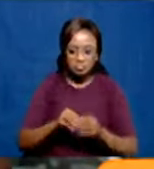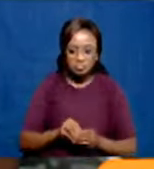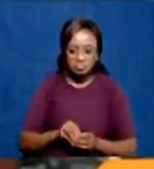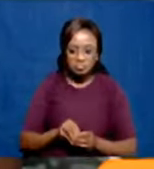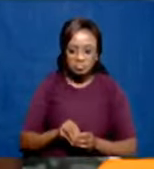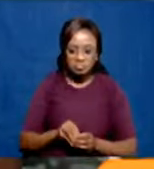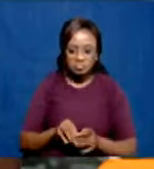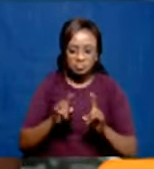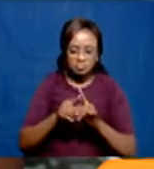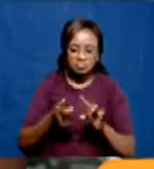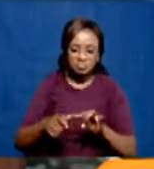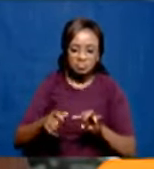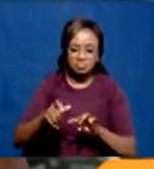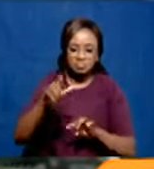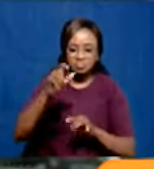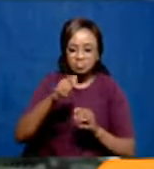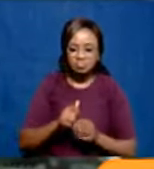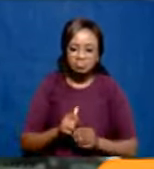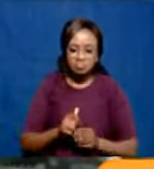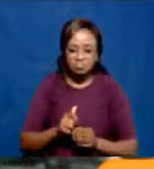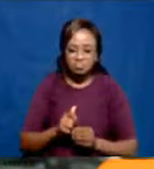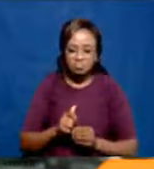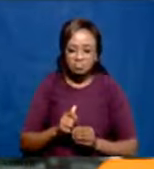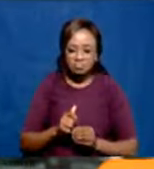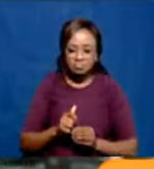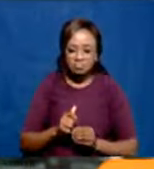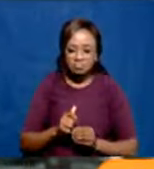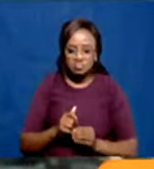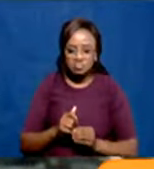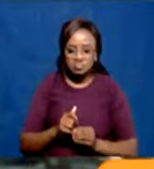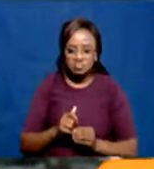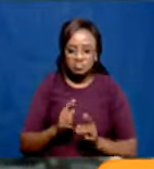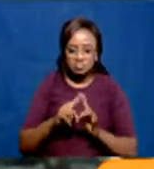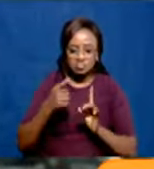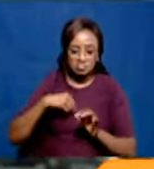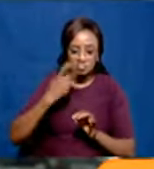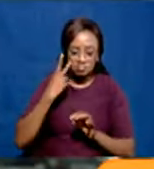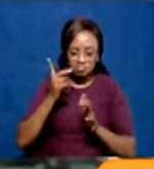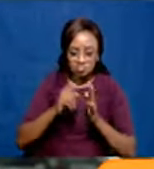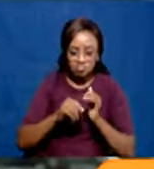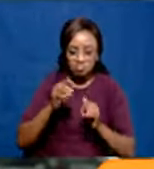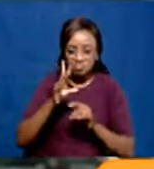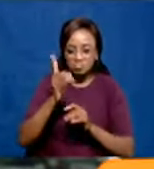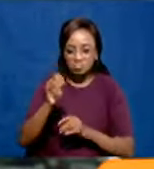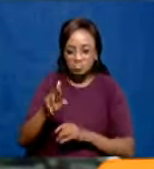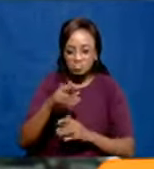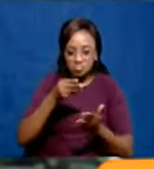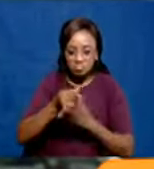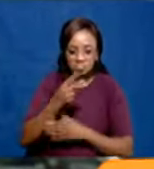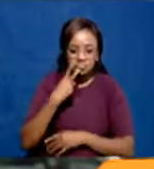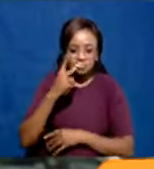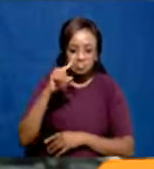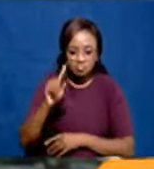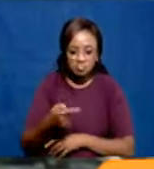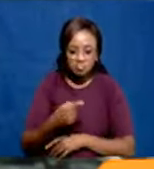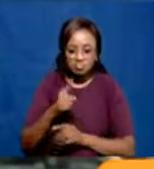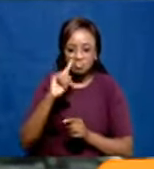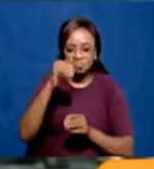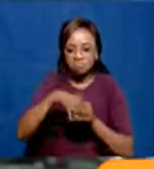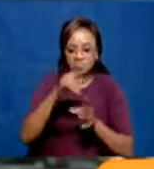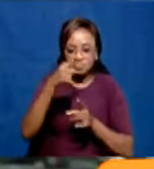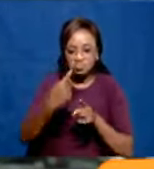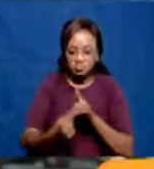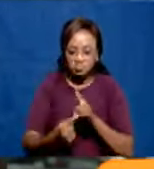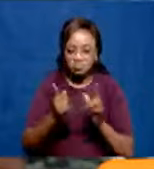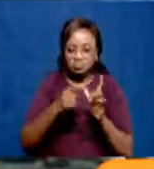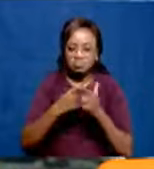increased 10 times. Yeah. So you realize that, for example, a doctor will be paying 200,000 a year, and then the chief and the government